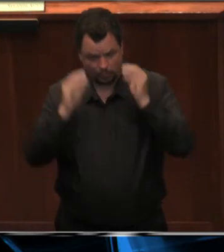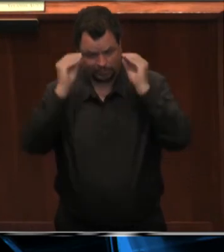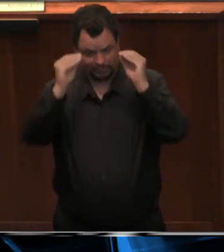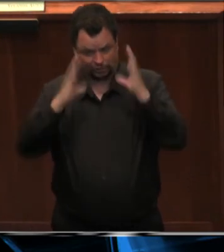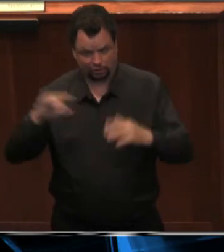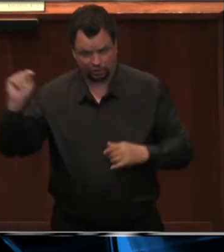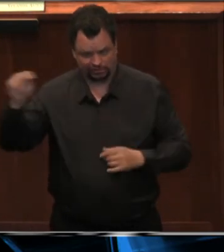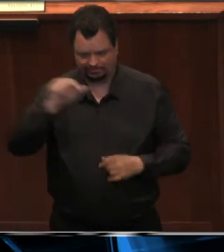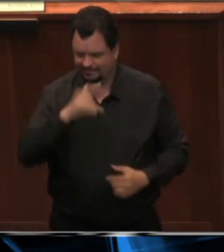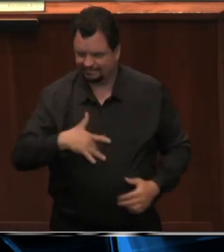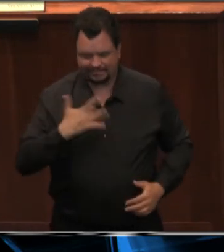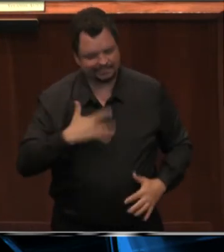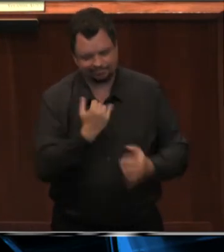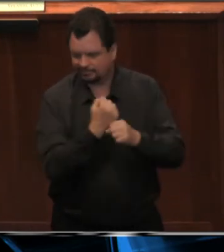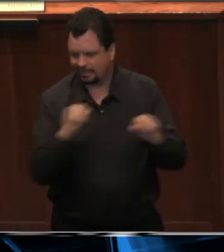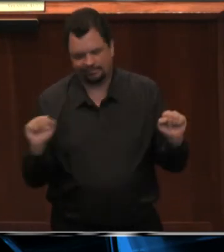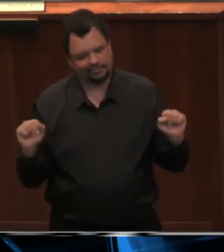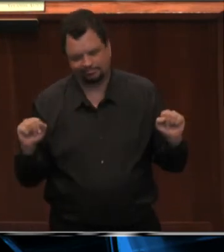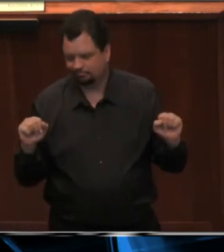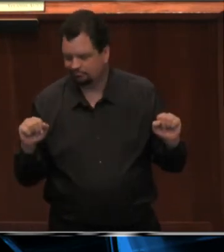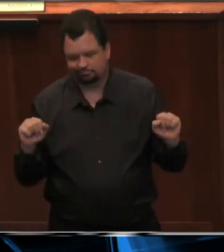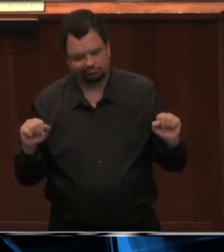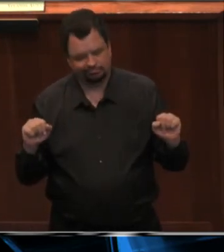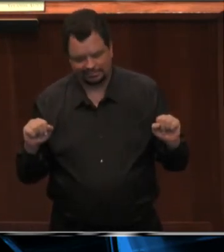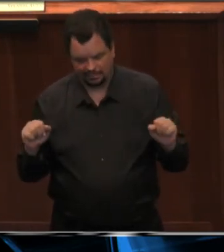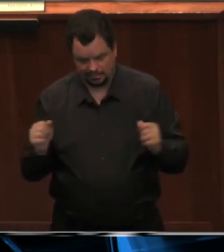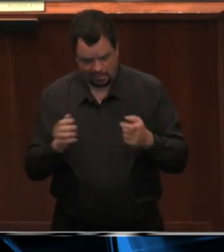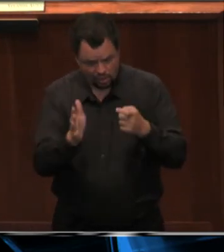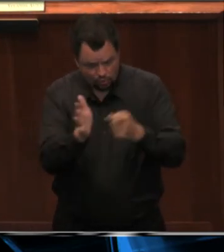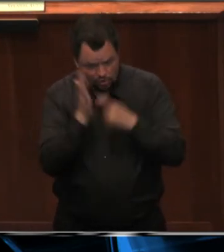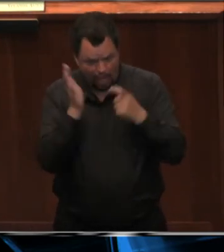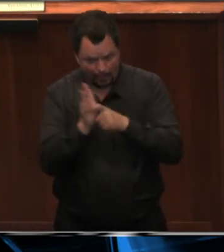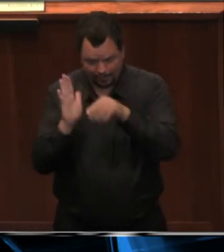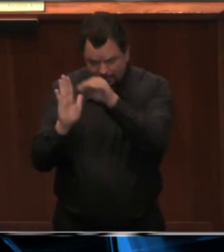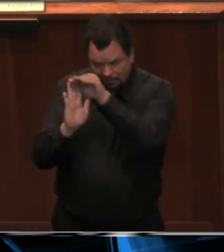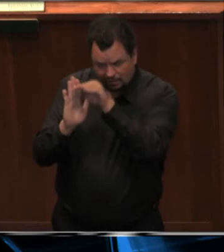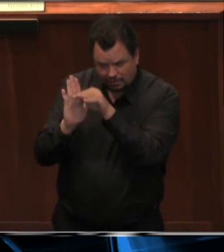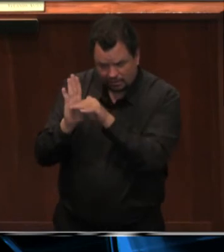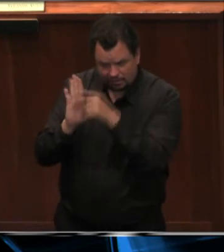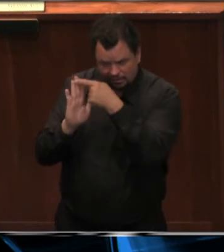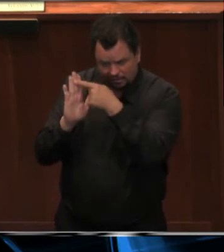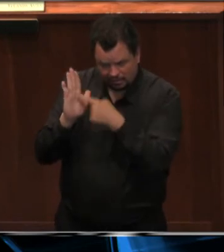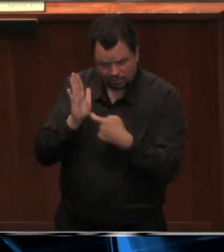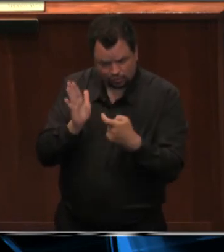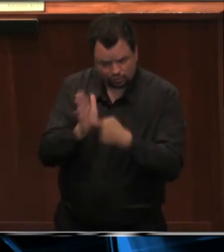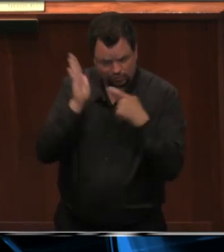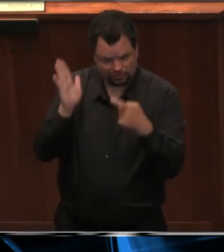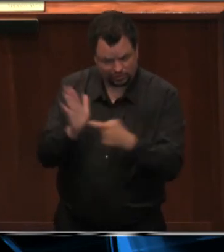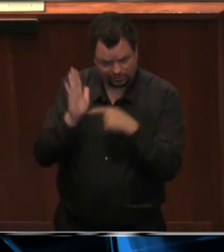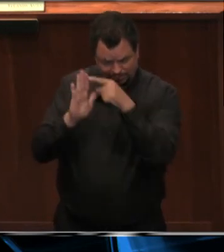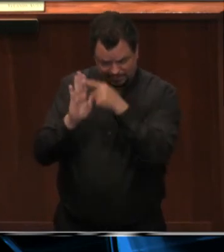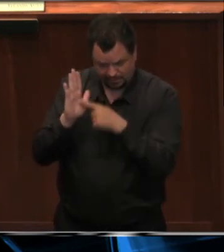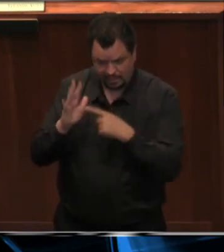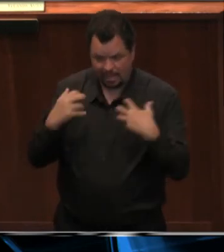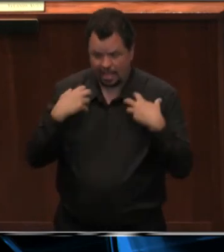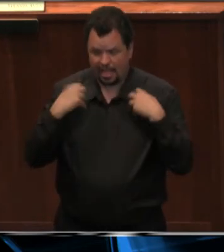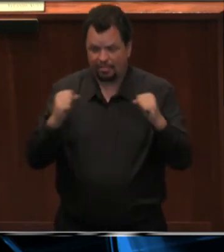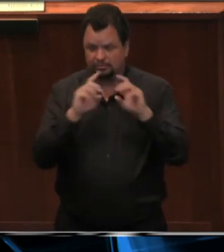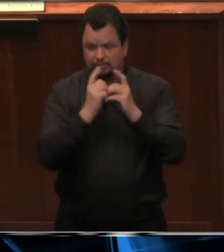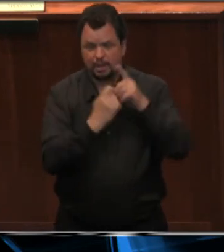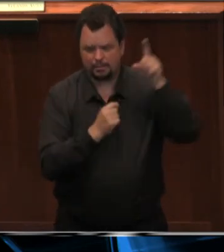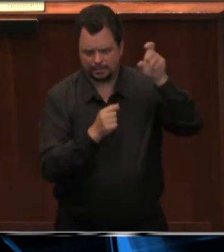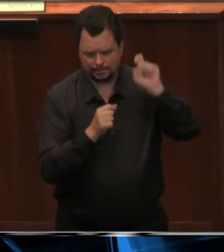are necessary to begin in-person learning. Oversight by the health department of district plans, a checklist